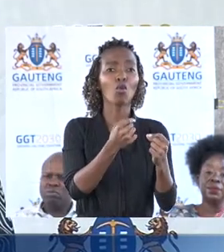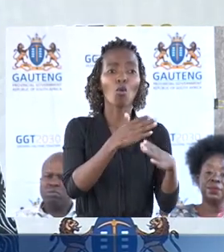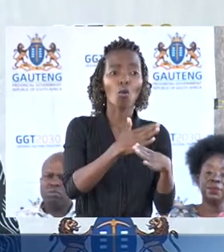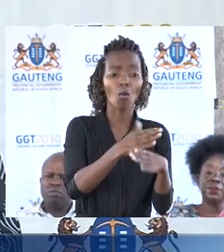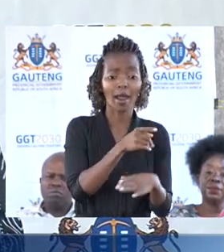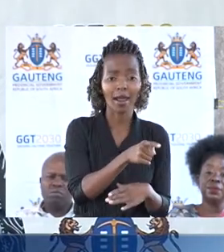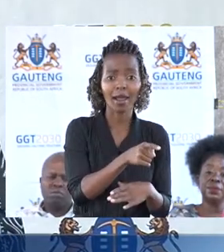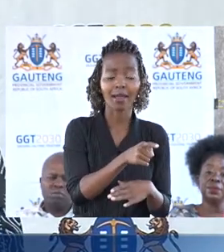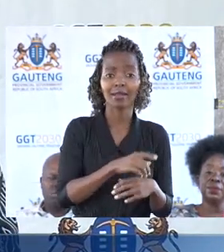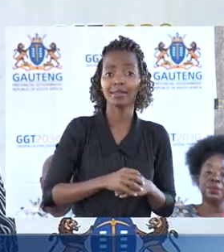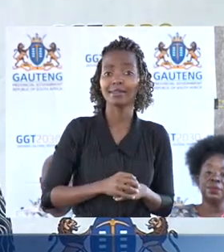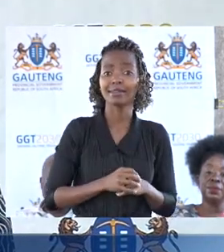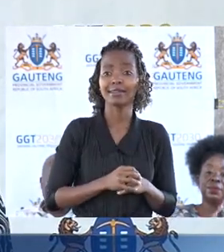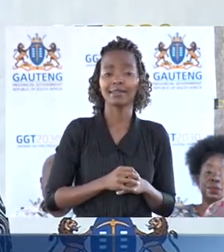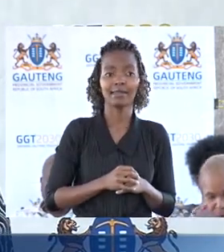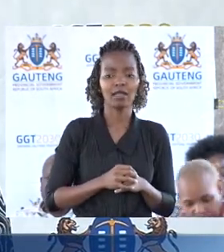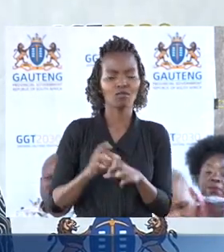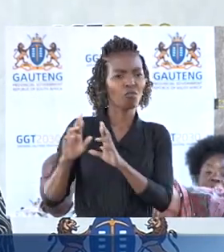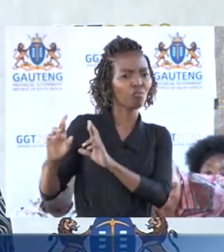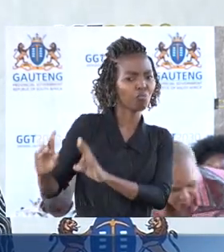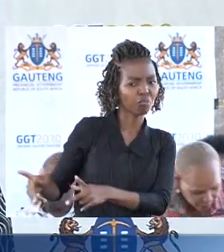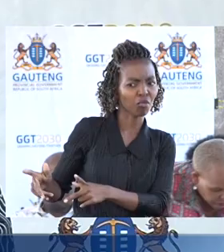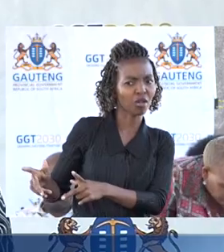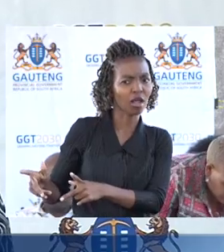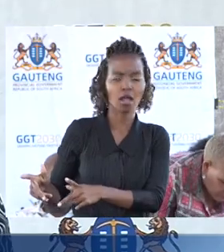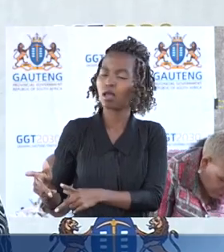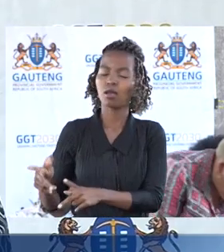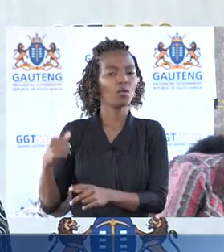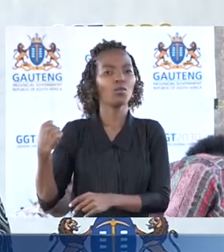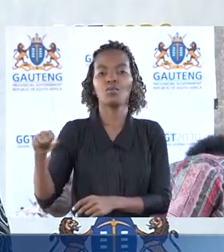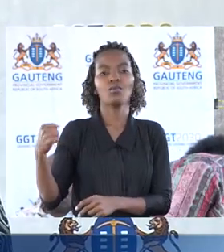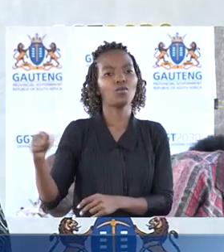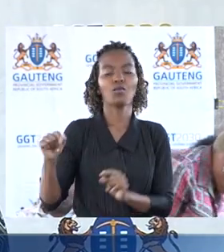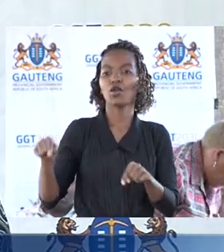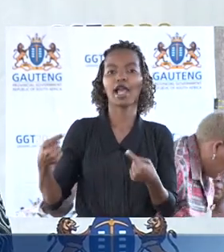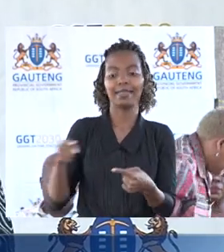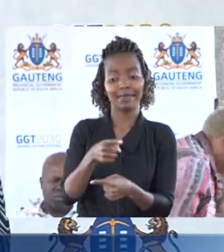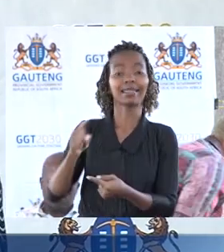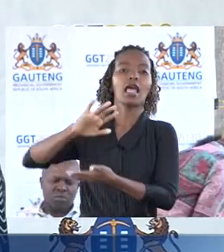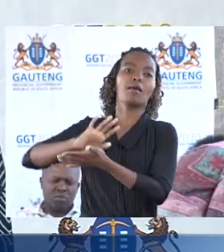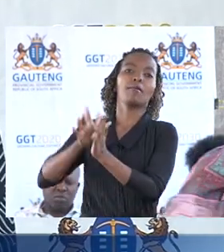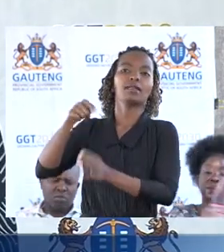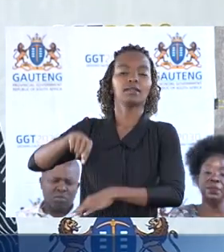them, we can't leave them unattended for the mess that they've made here